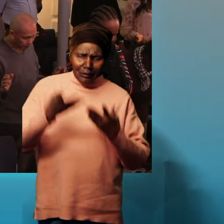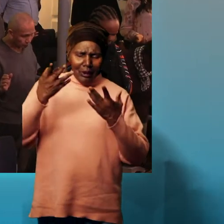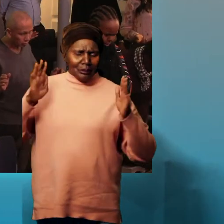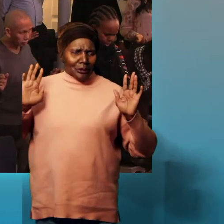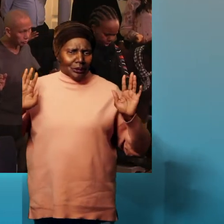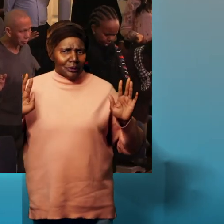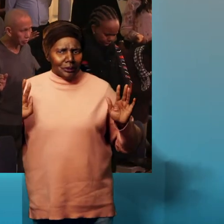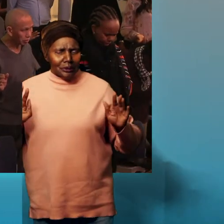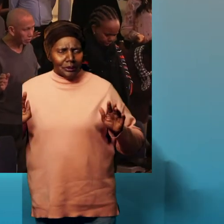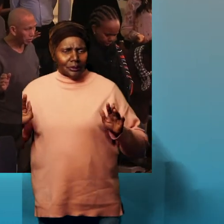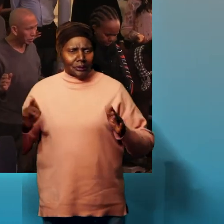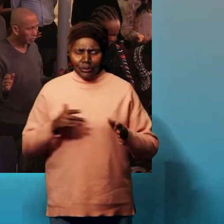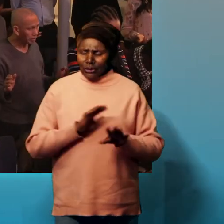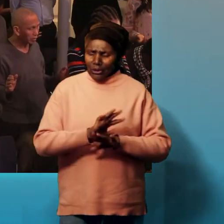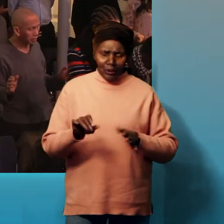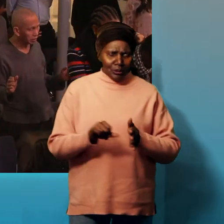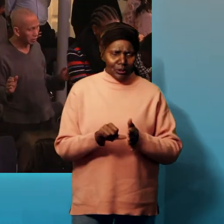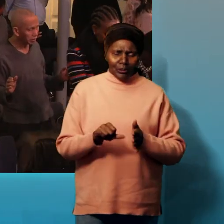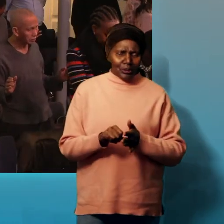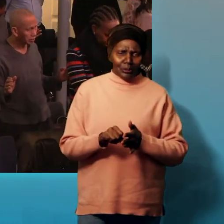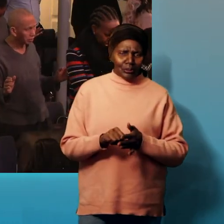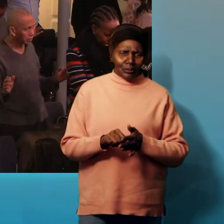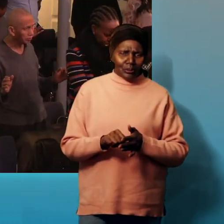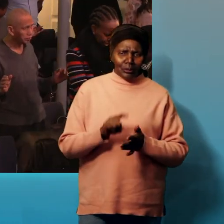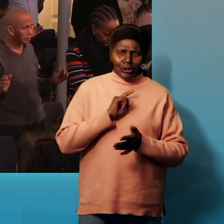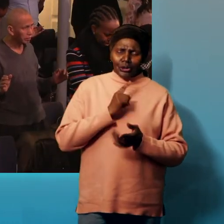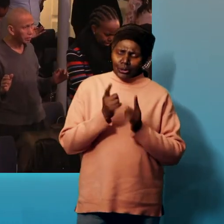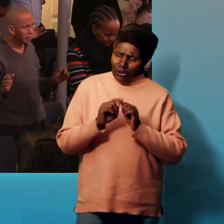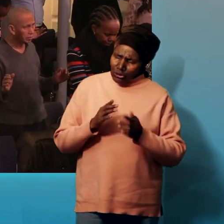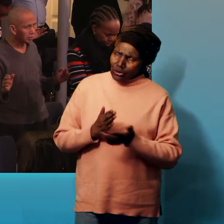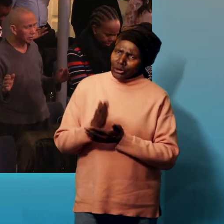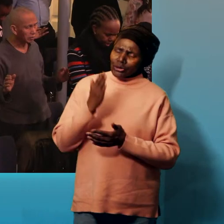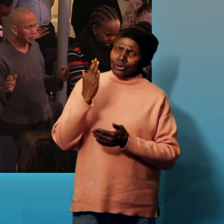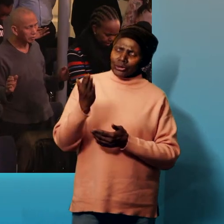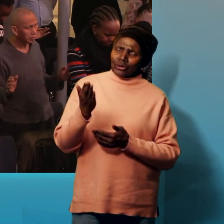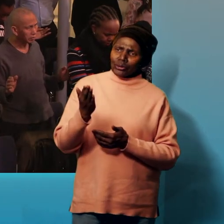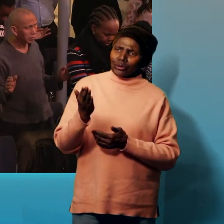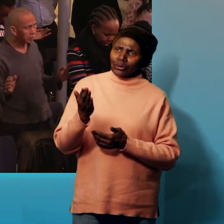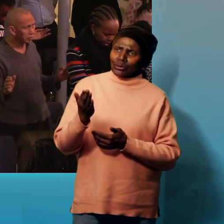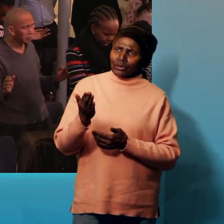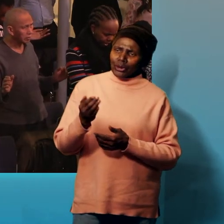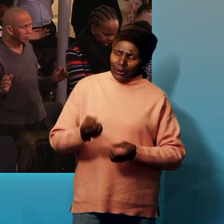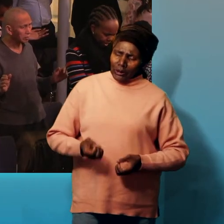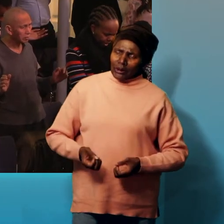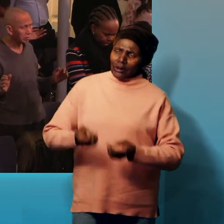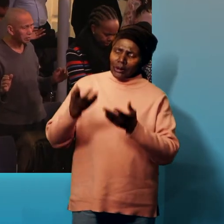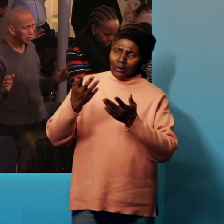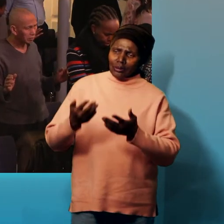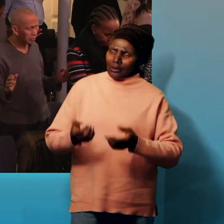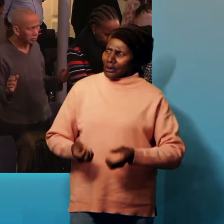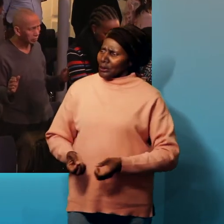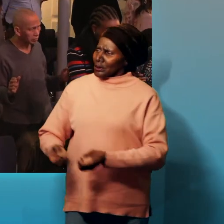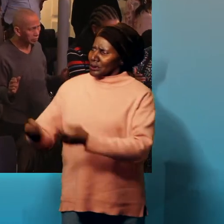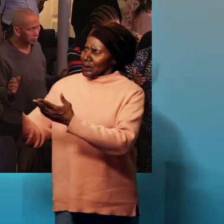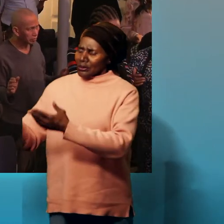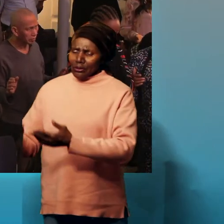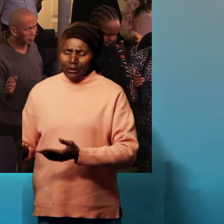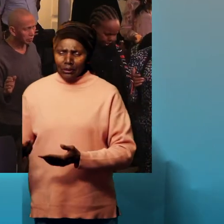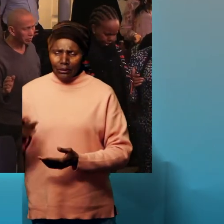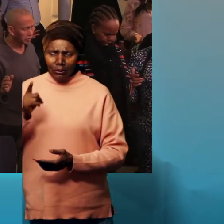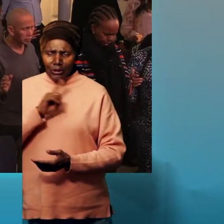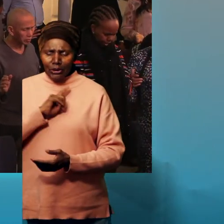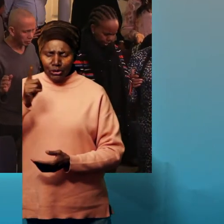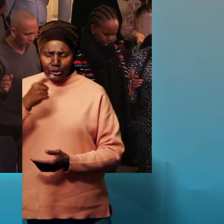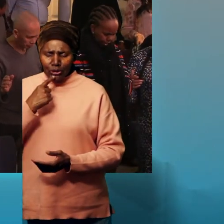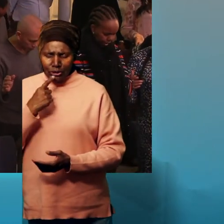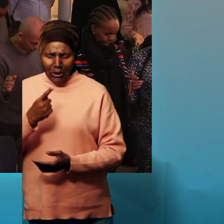Let's press in the spirit. Those who speak in the spirit, let's speak in the spirit. Let's let the Lord align our hearts with what he's saying to us tonight. What are